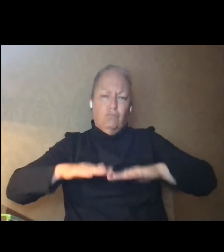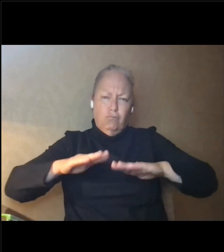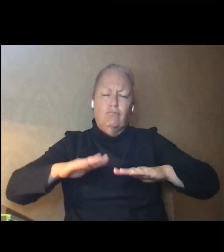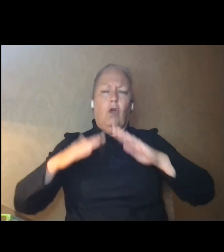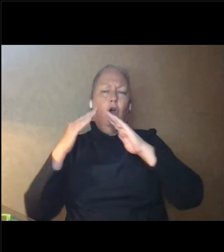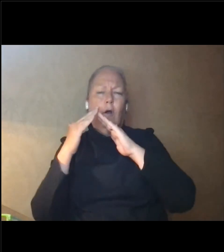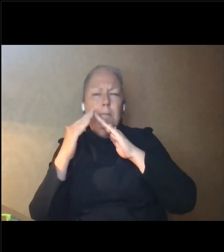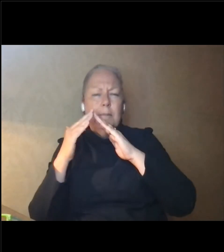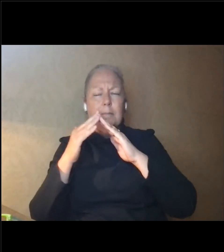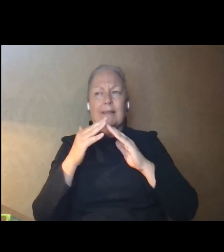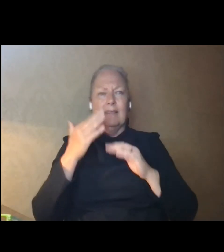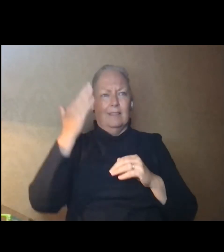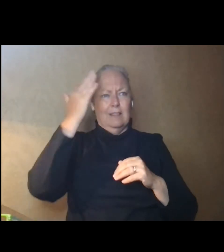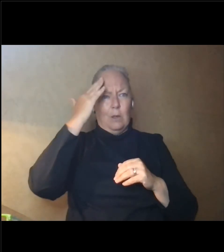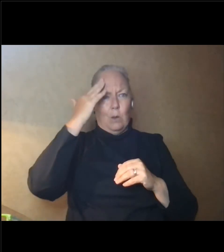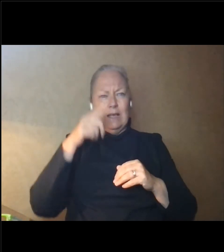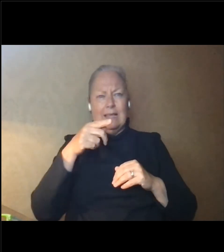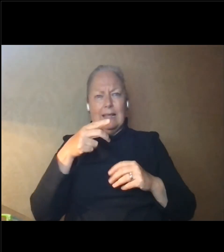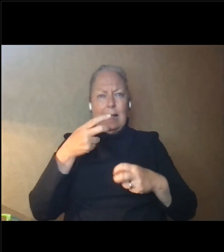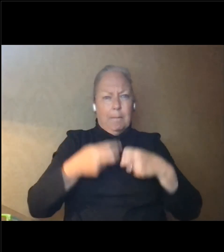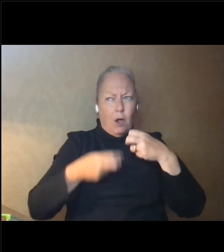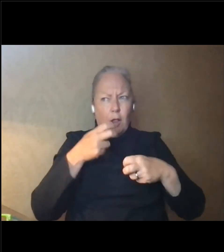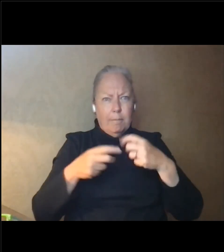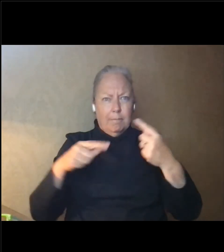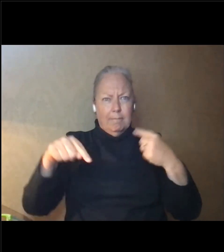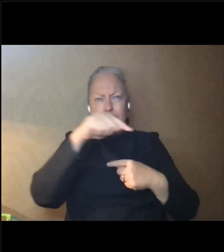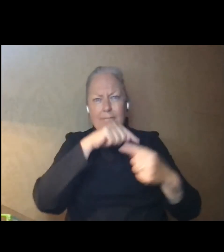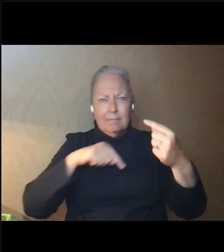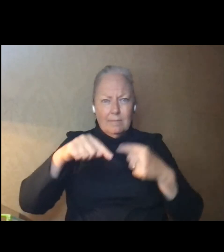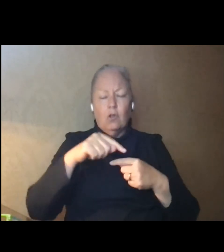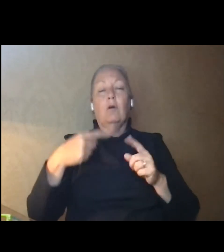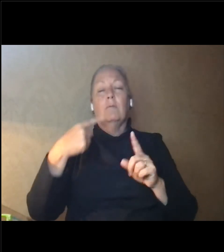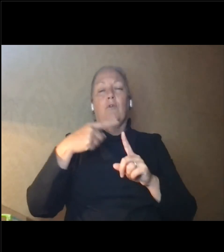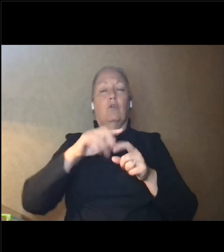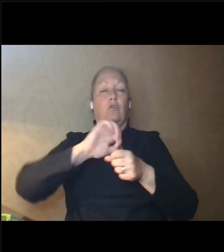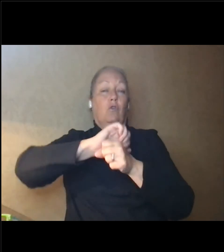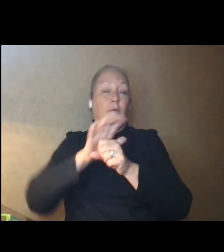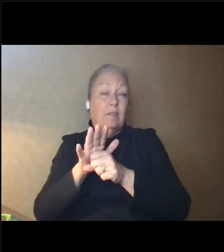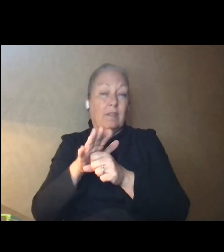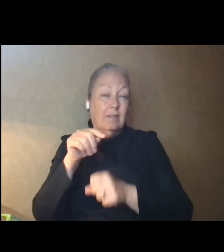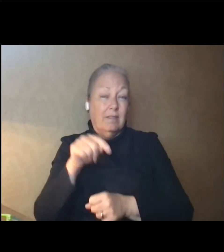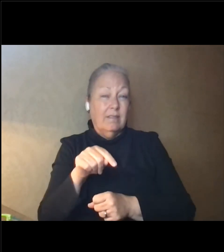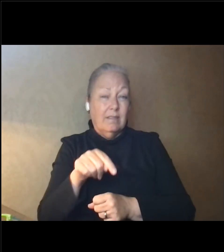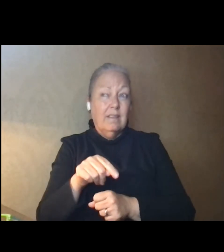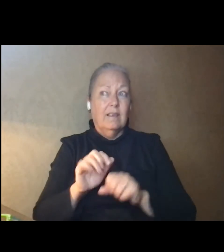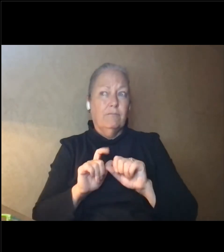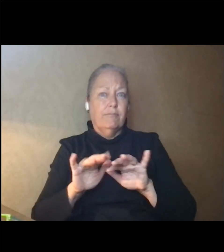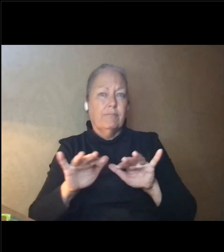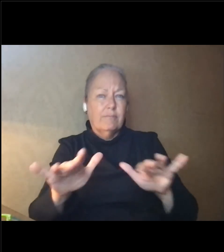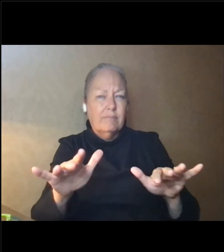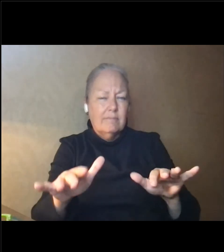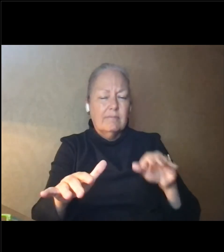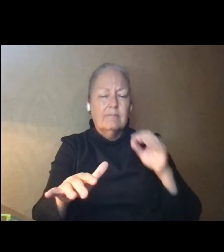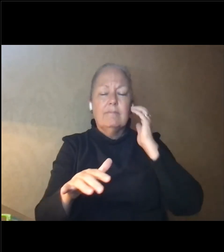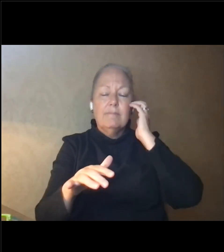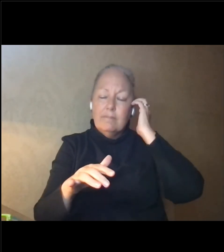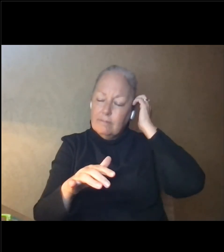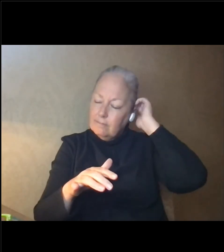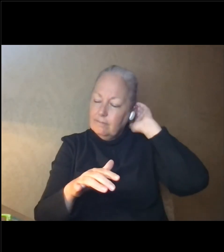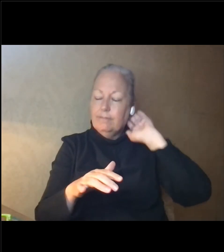security situation and the COVID situation, which deteriorated as well in line with the security issues.